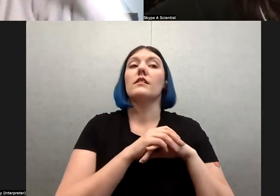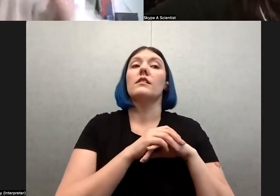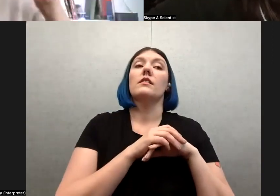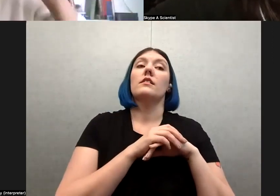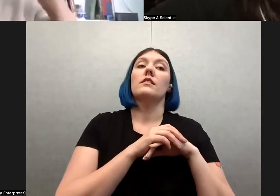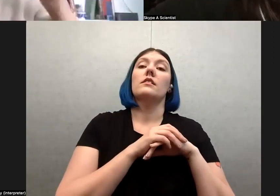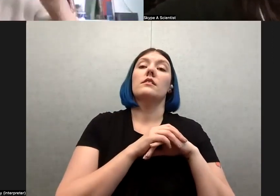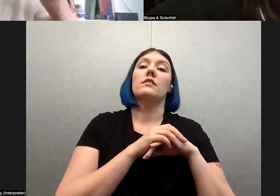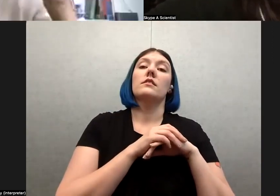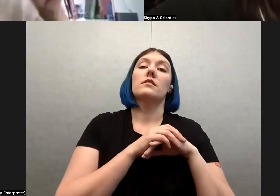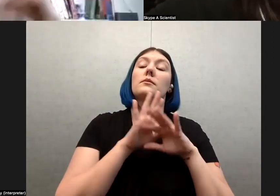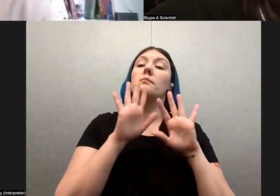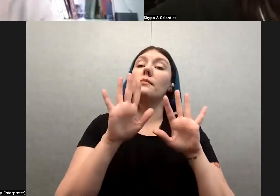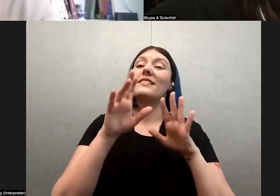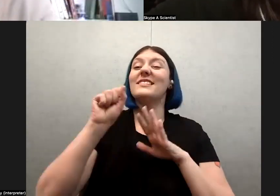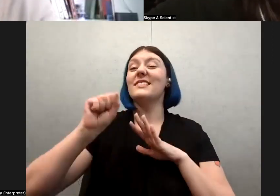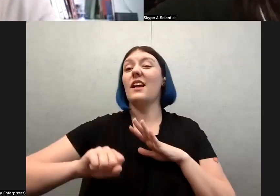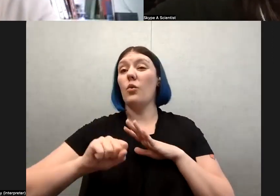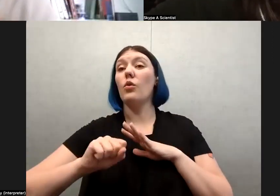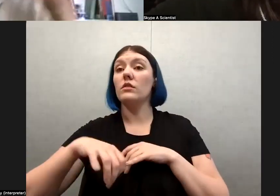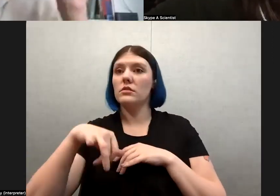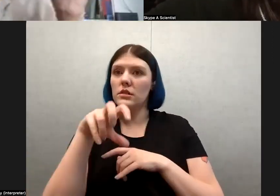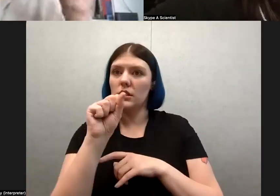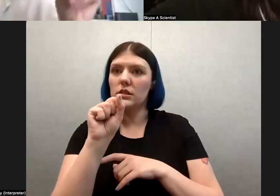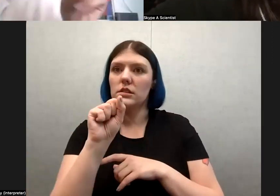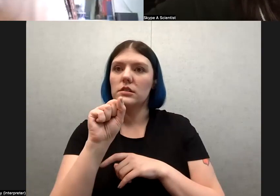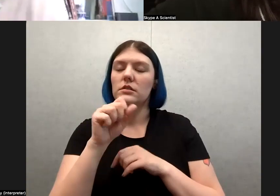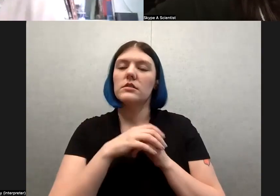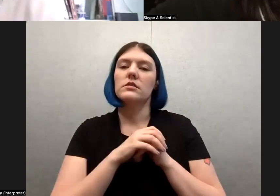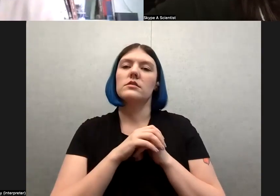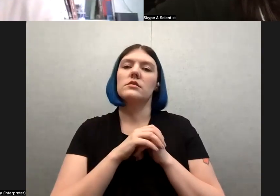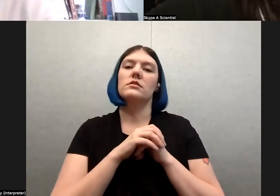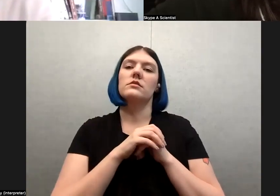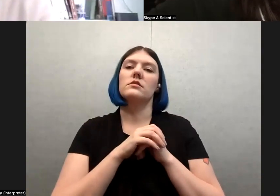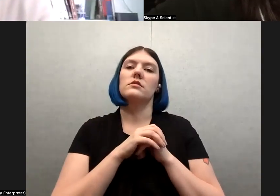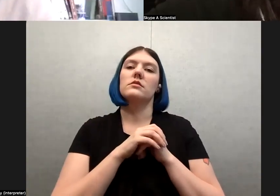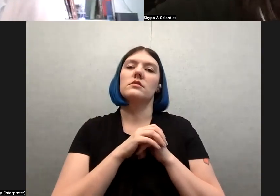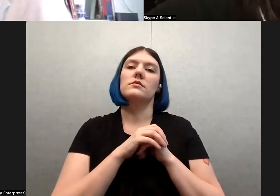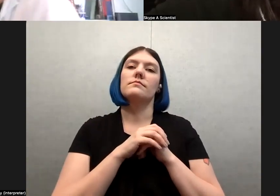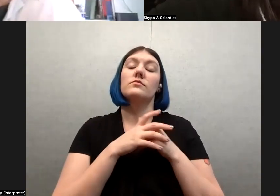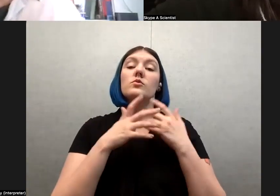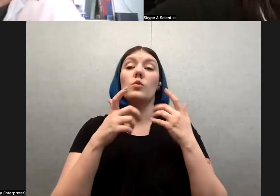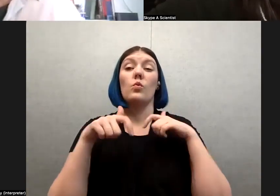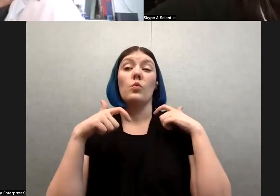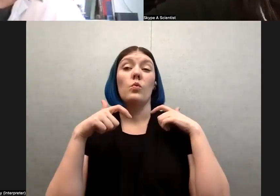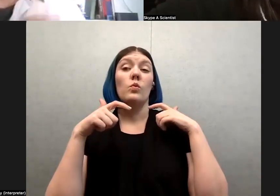But the southernmost area is. So the Everglades, the greater Everglades, is a combination of